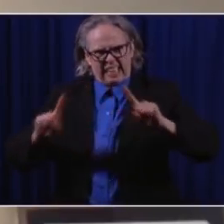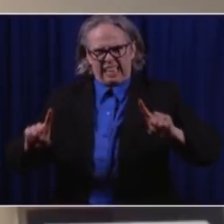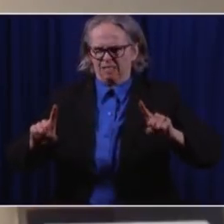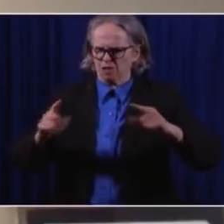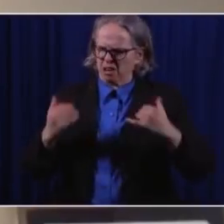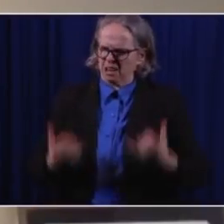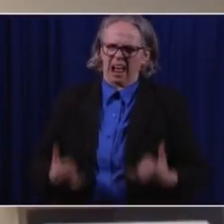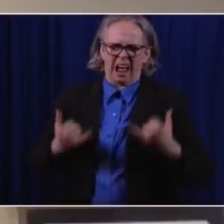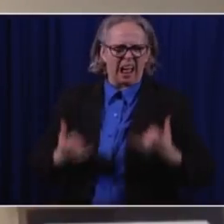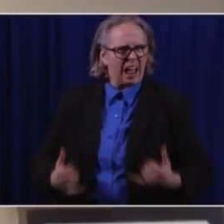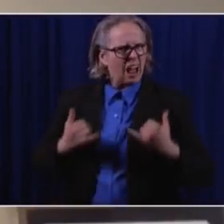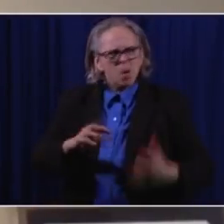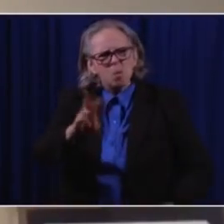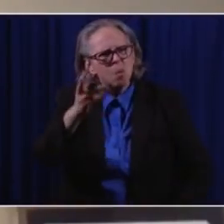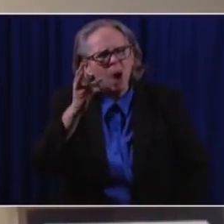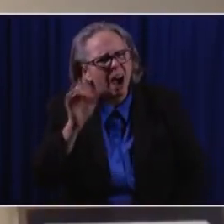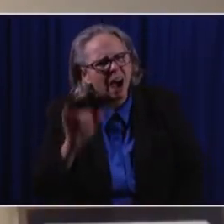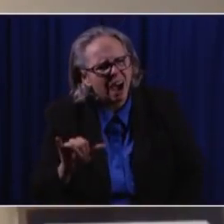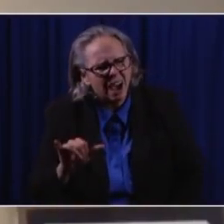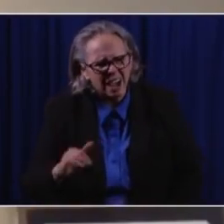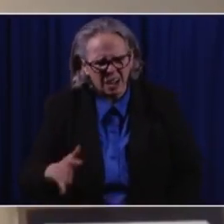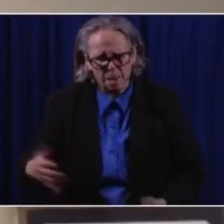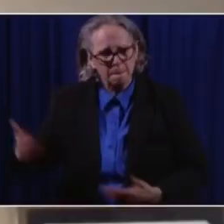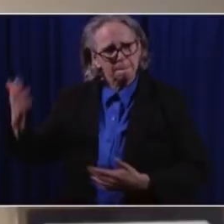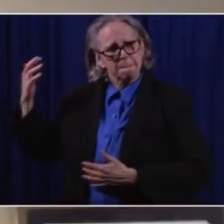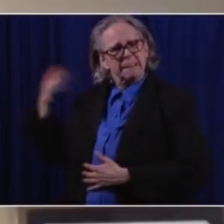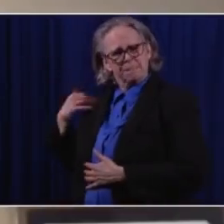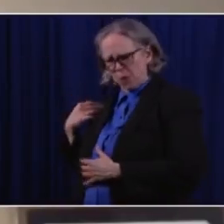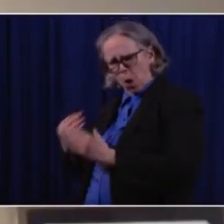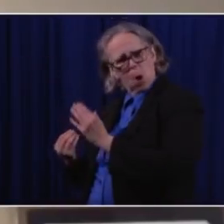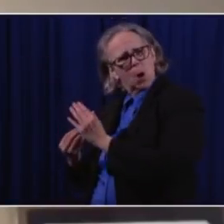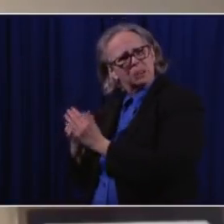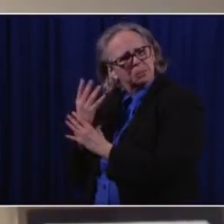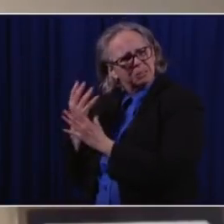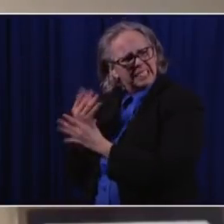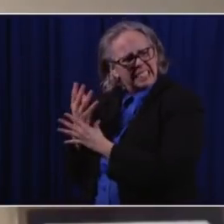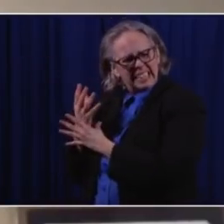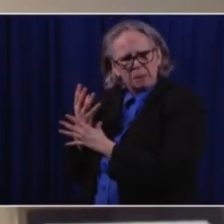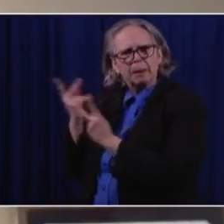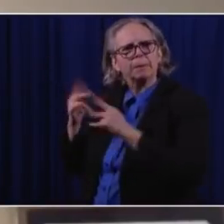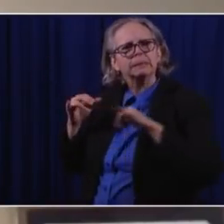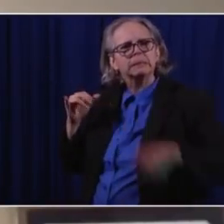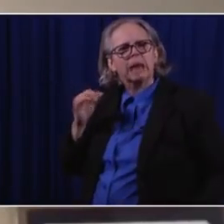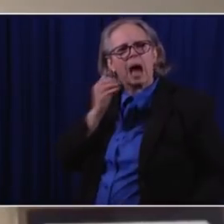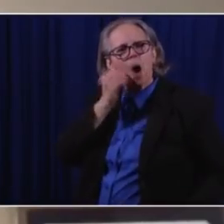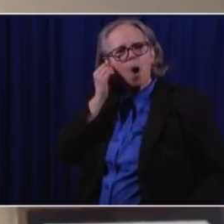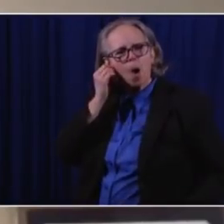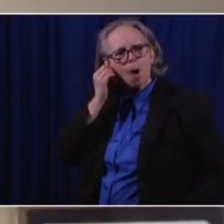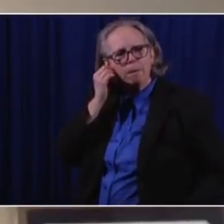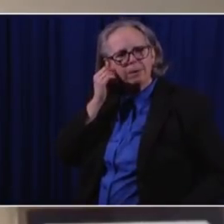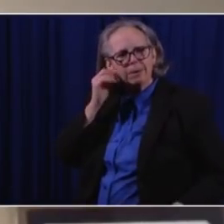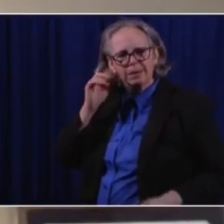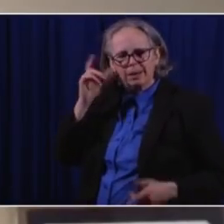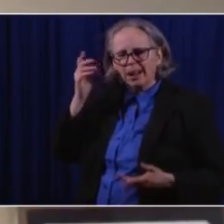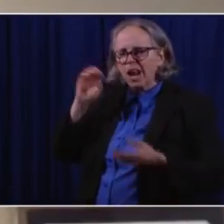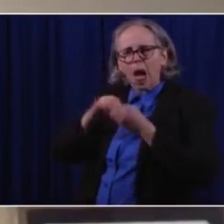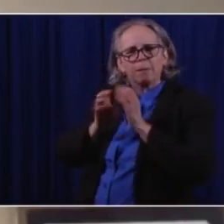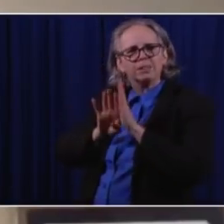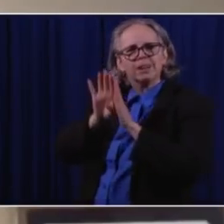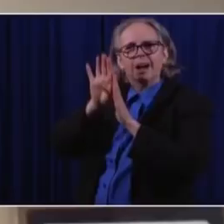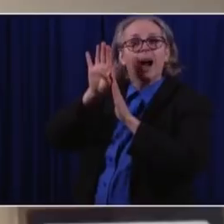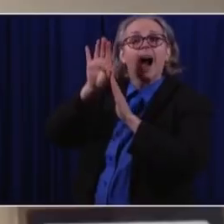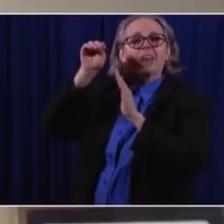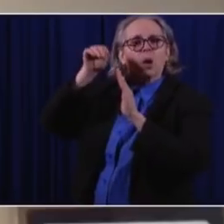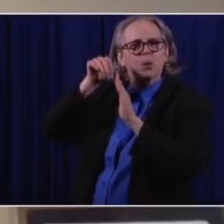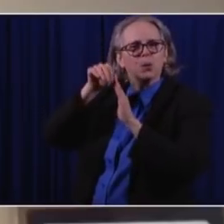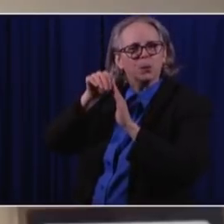The public health measures we had in place back then, they worked. We saw the curve flatten. People stayed home. They remained socially distanced.